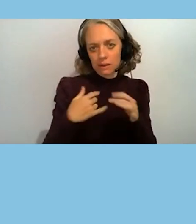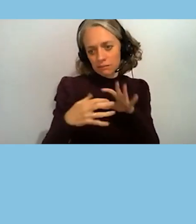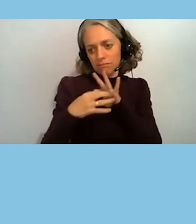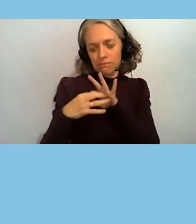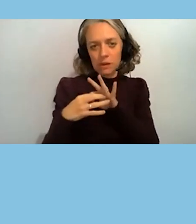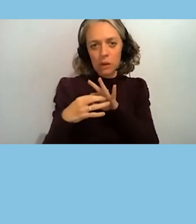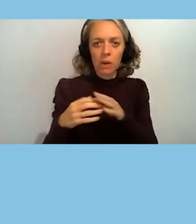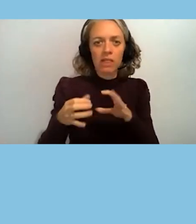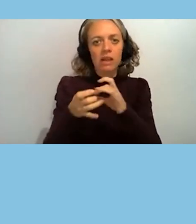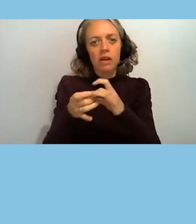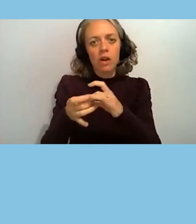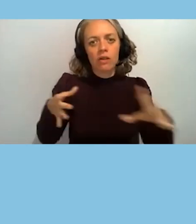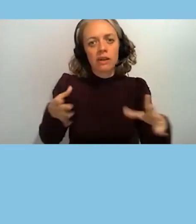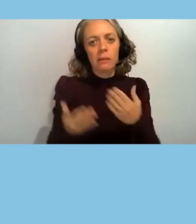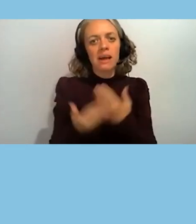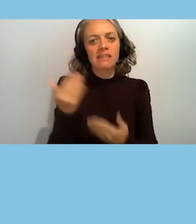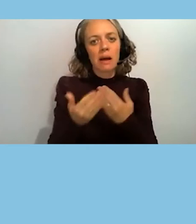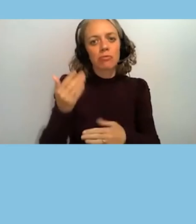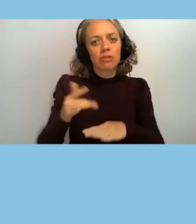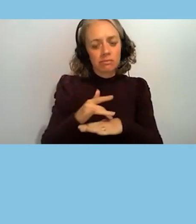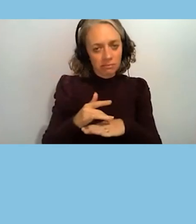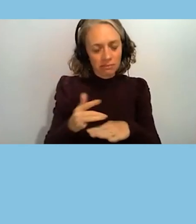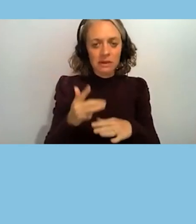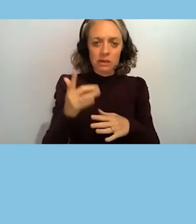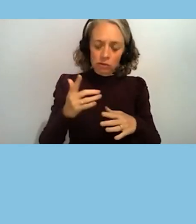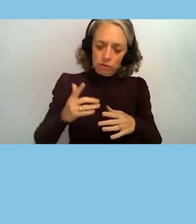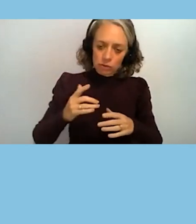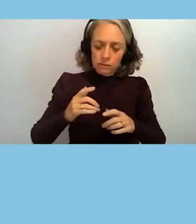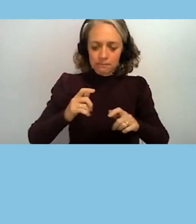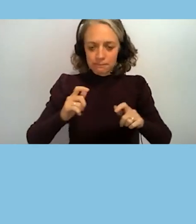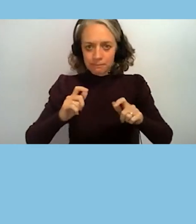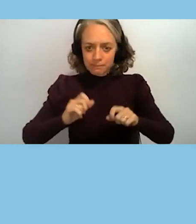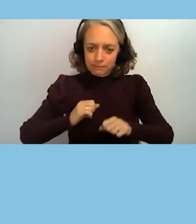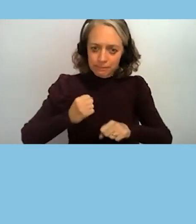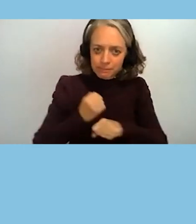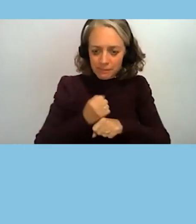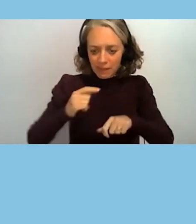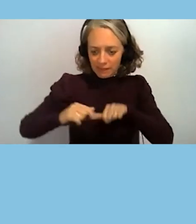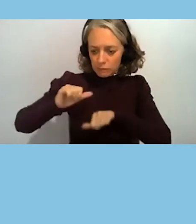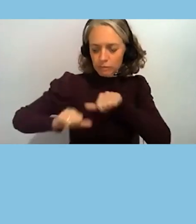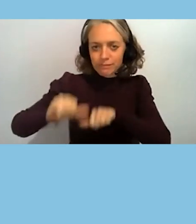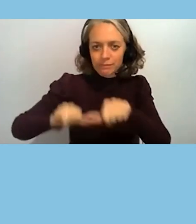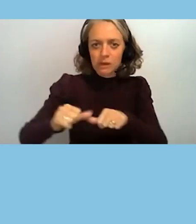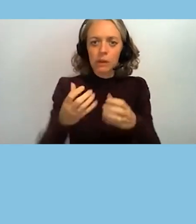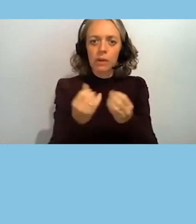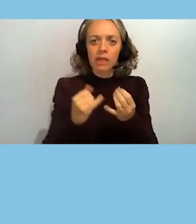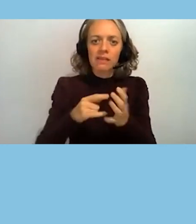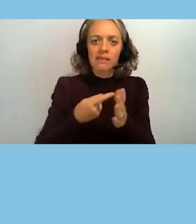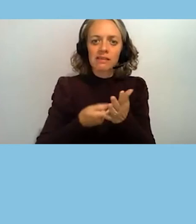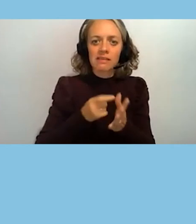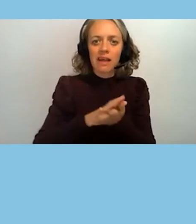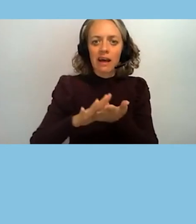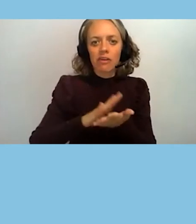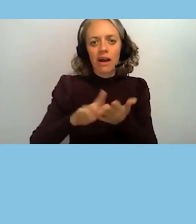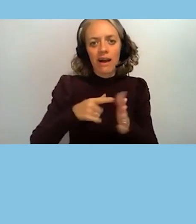Contemporary to co-conceive and deliver this Caption Conscious Ecology programme with Sarah Hayden, who I will pass you over to